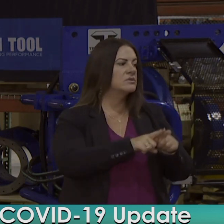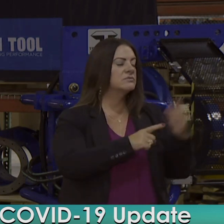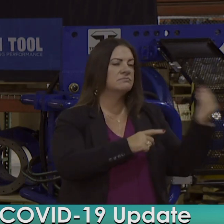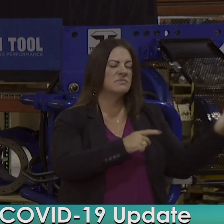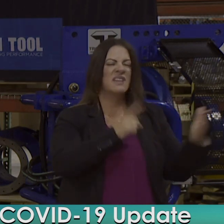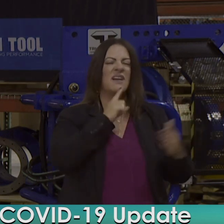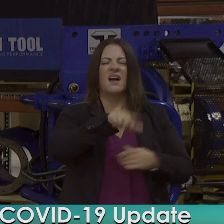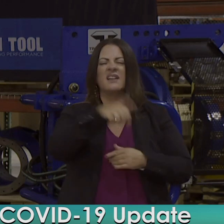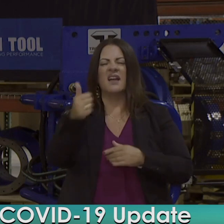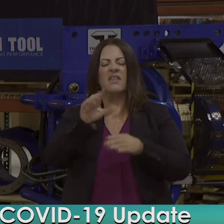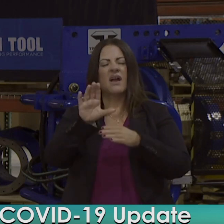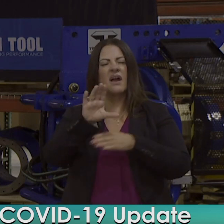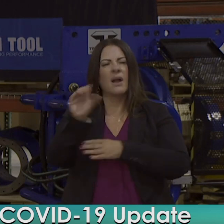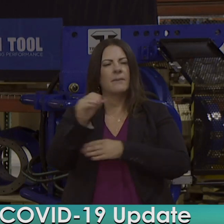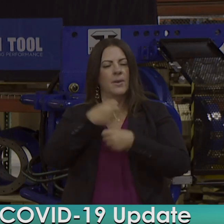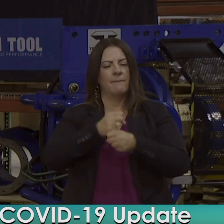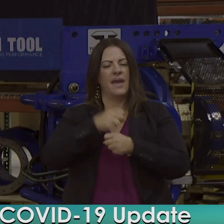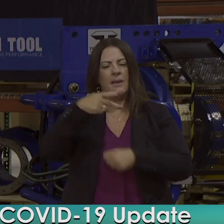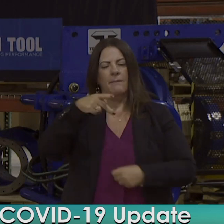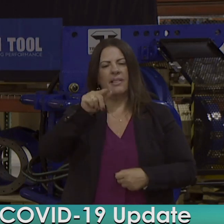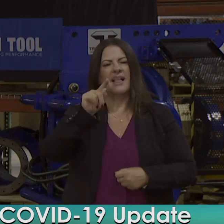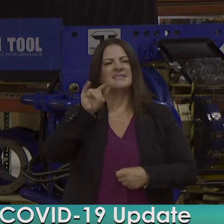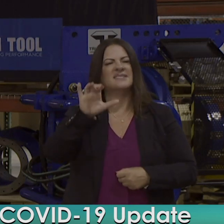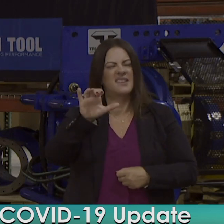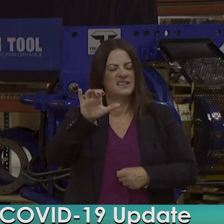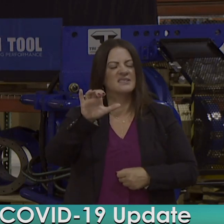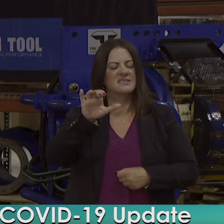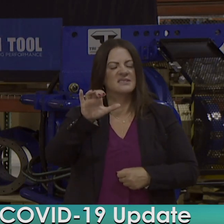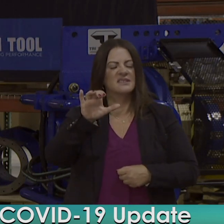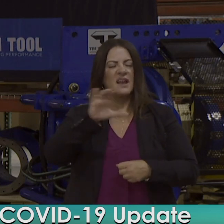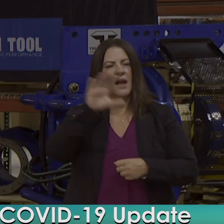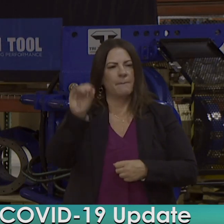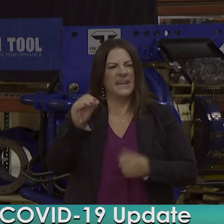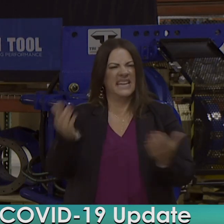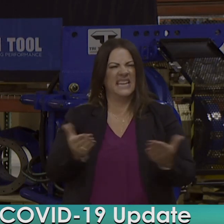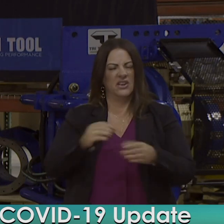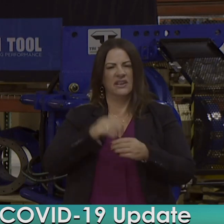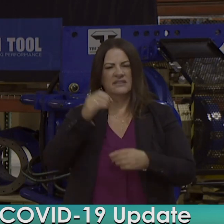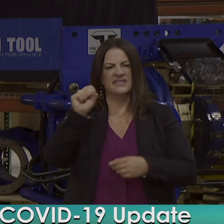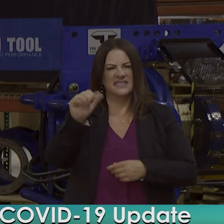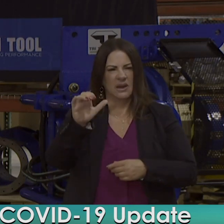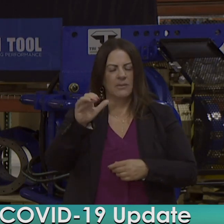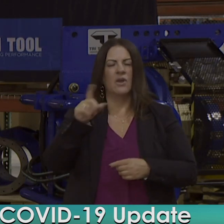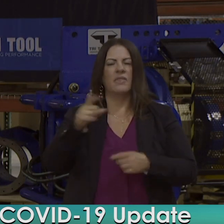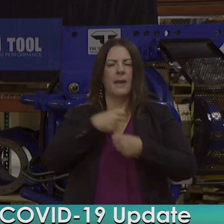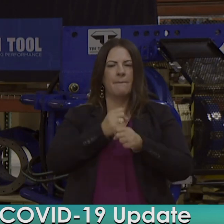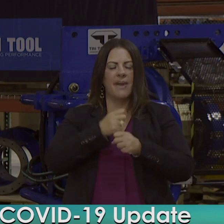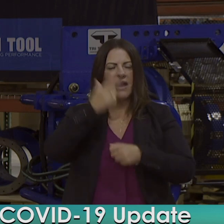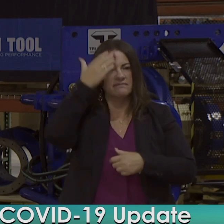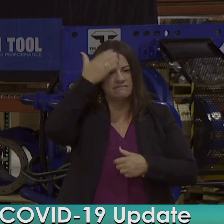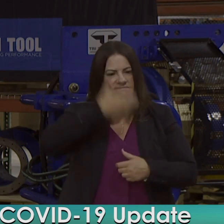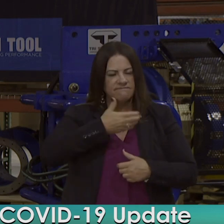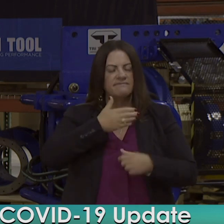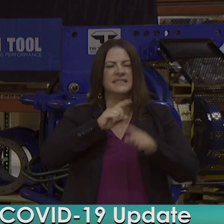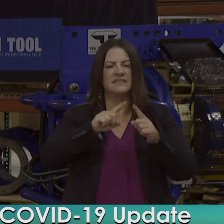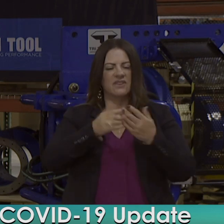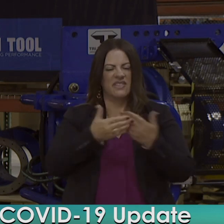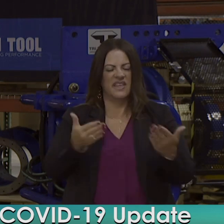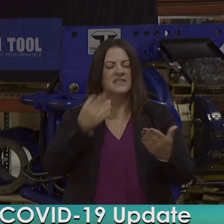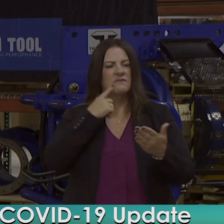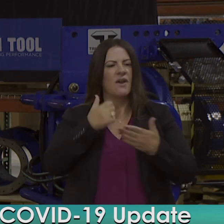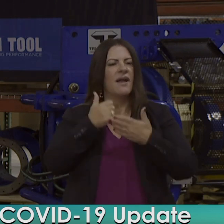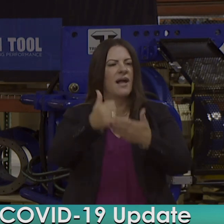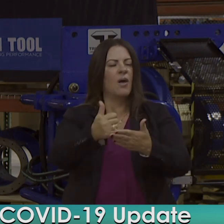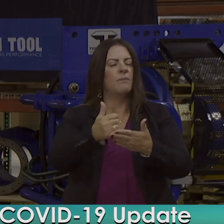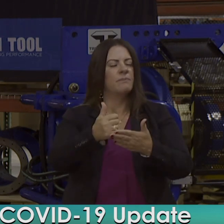across town right now, making those shields so that restaurants and grocery stores can open up and serve Californians all together. We look